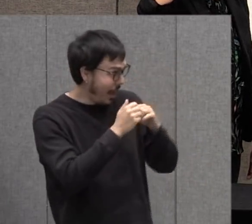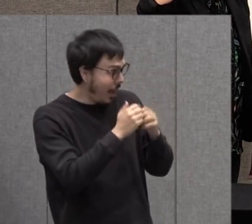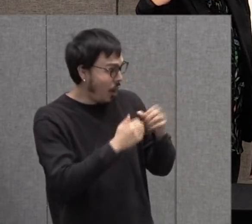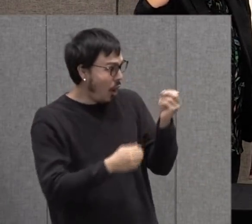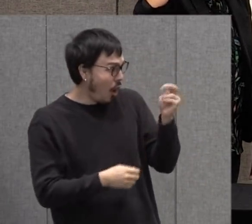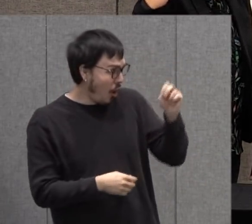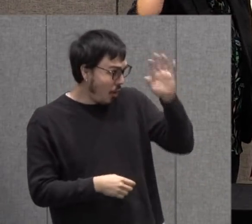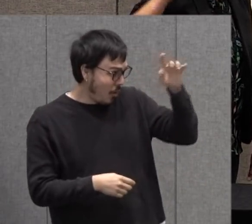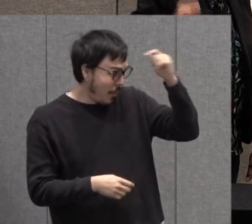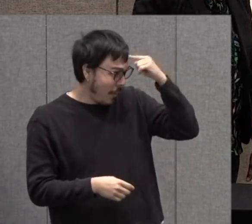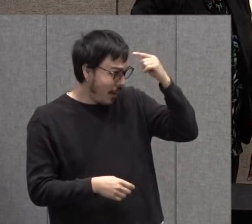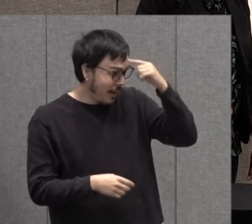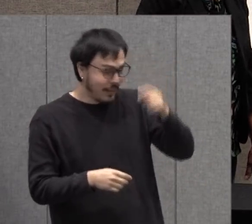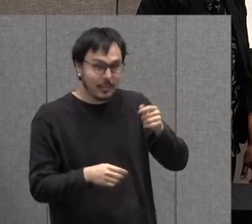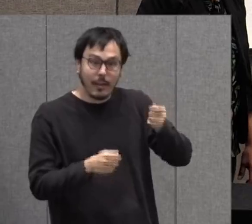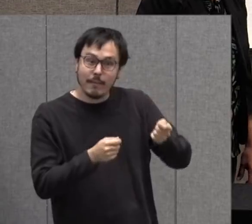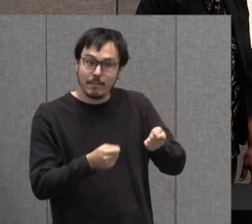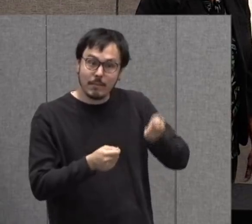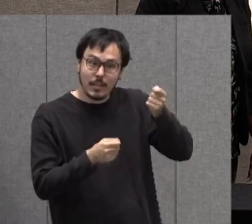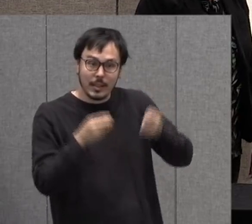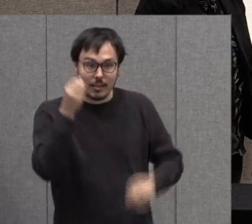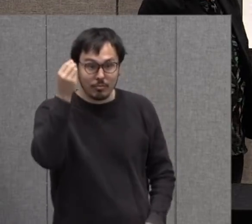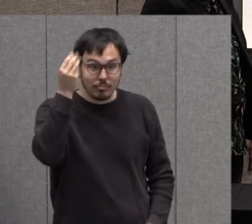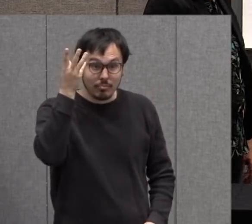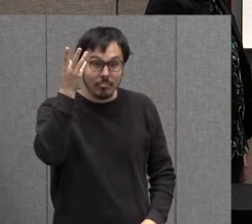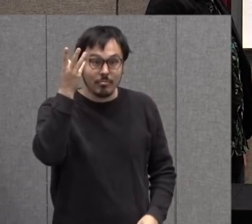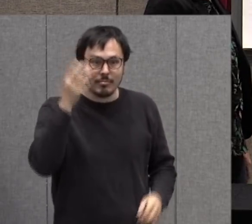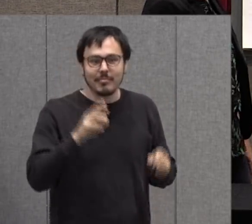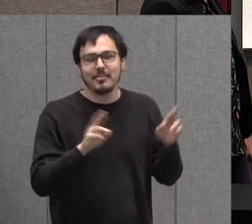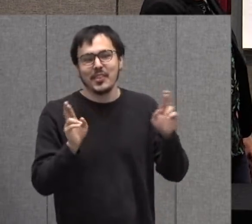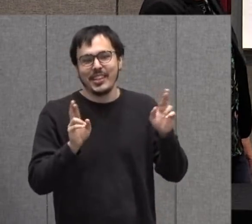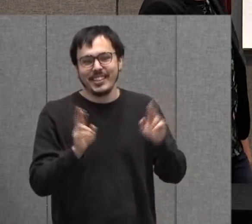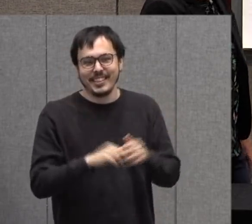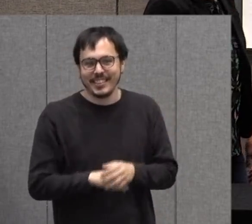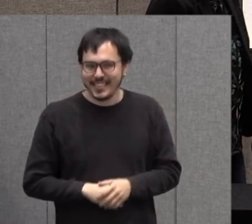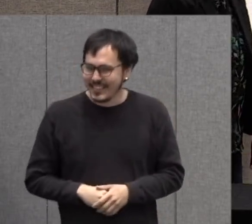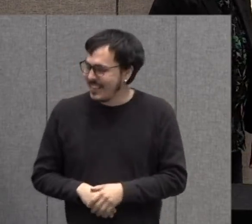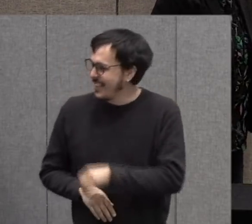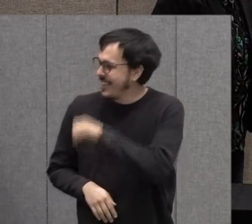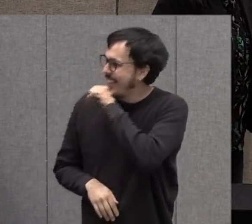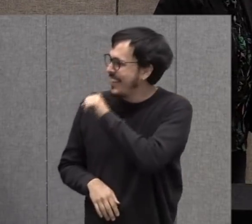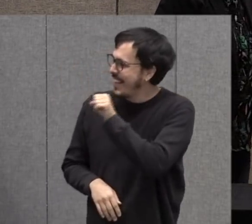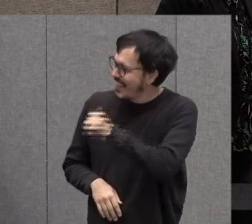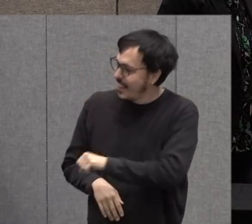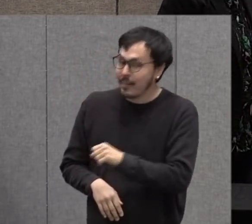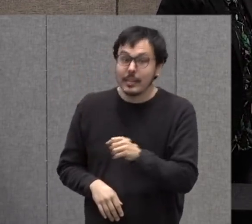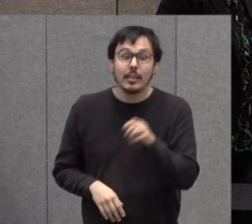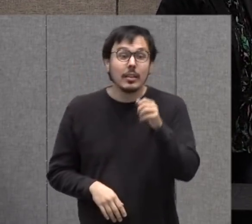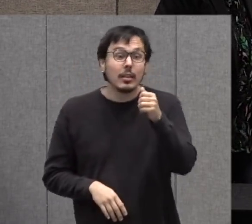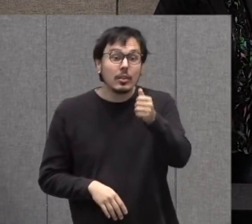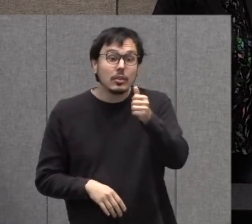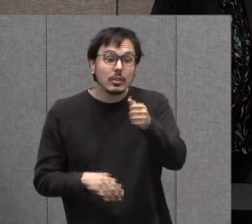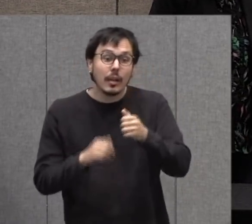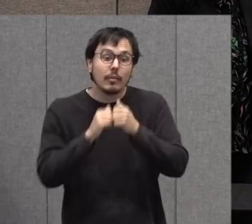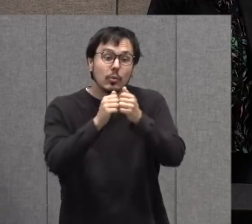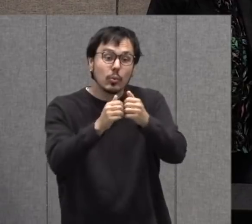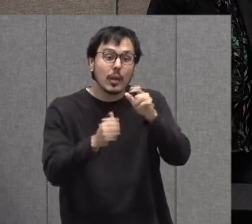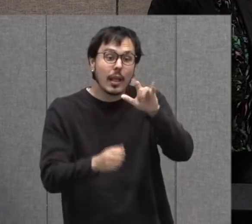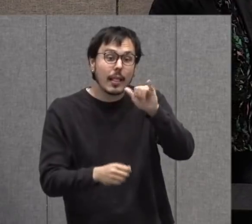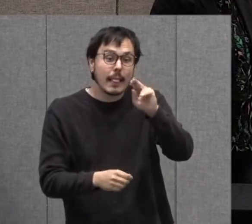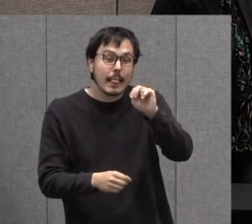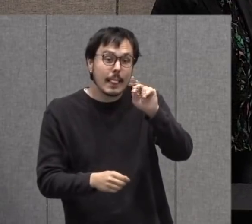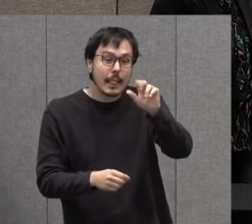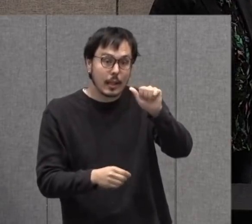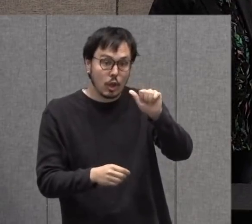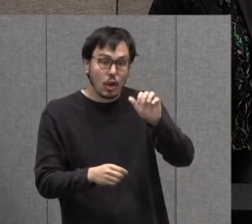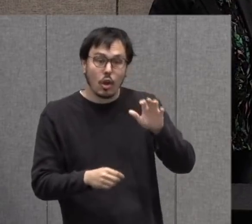this. And your brain is ready to go. Love it. So you can be on Miss Linda's team when I give the